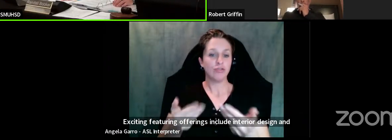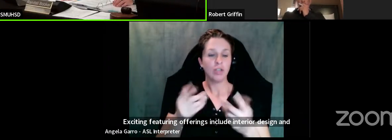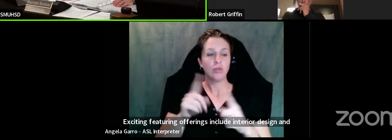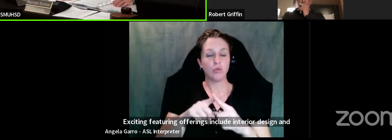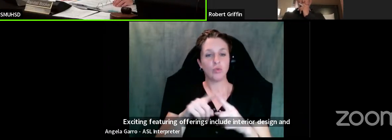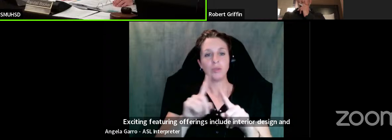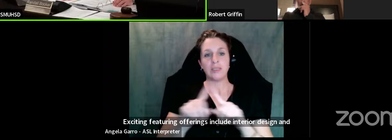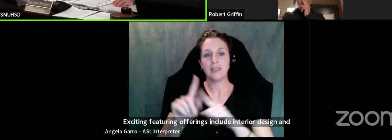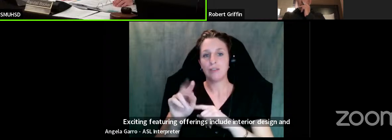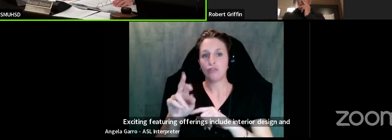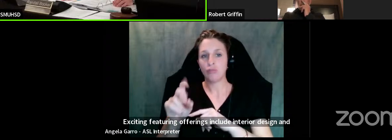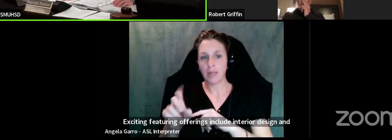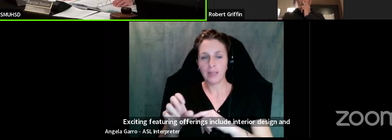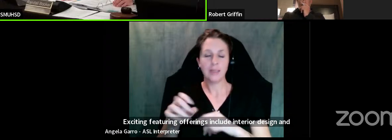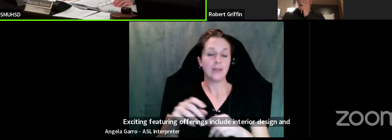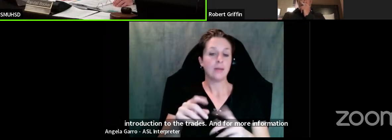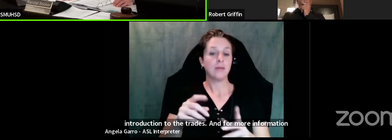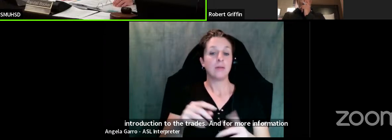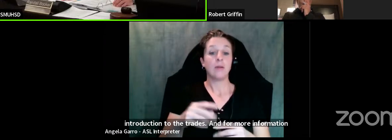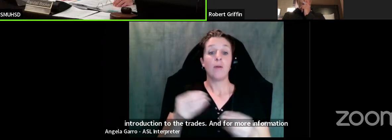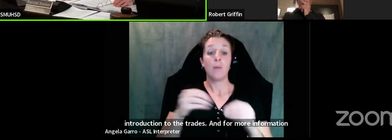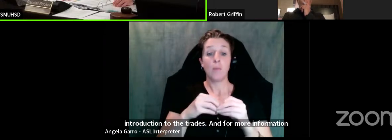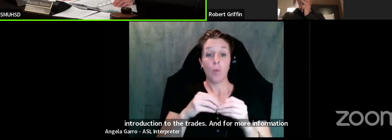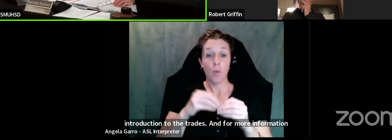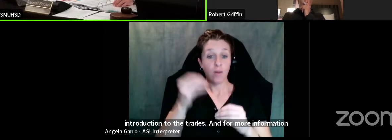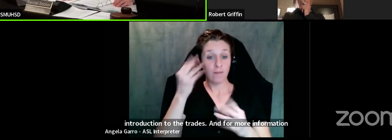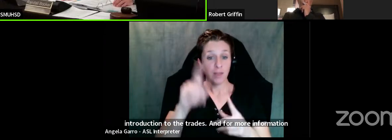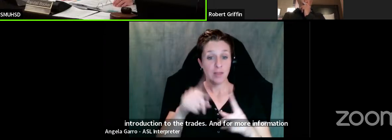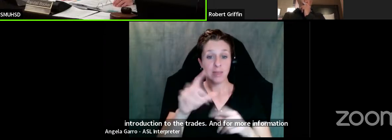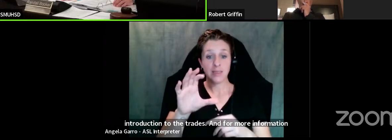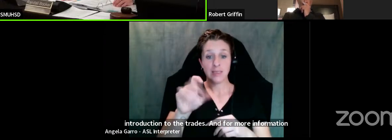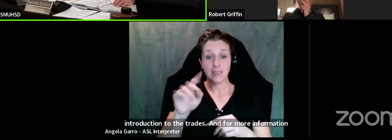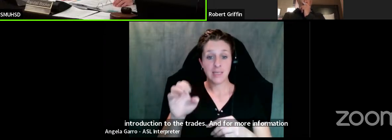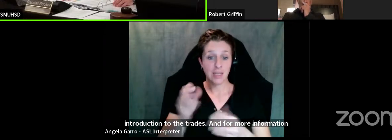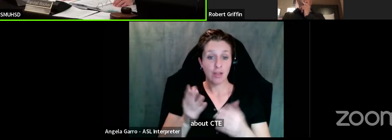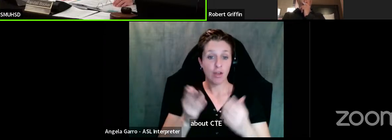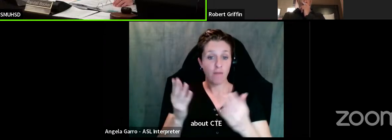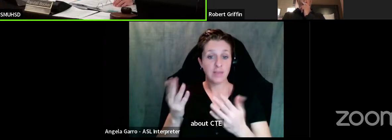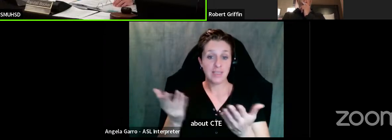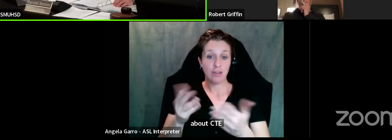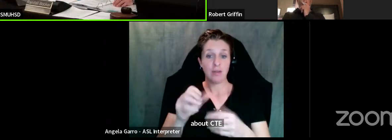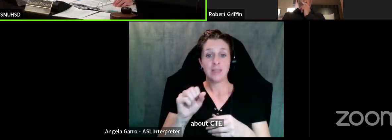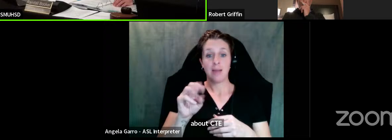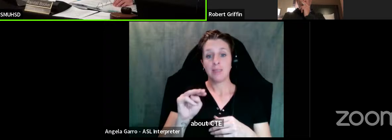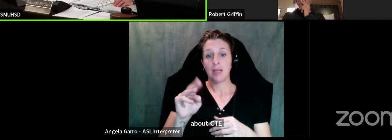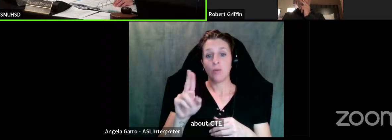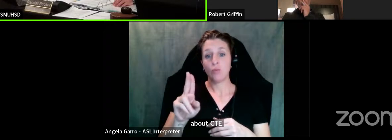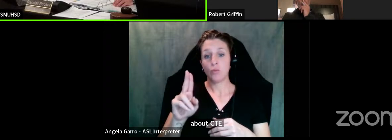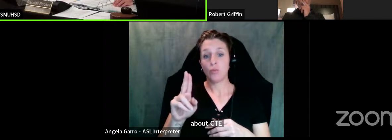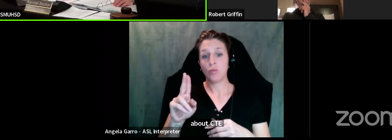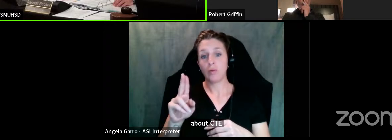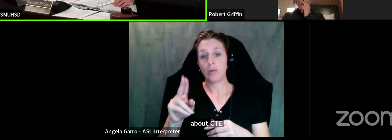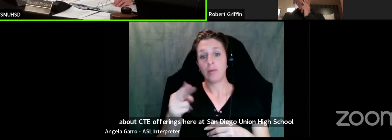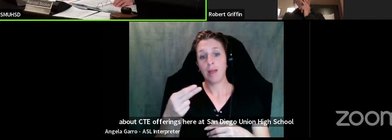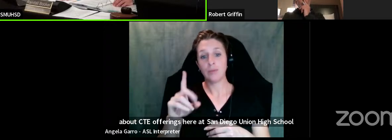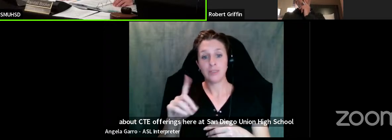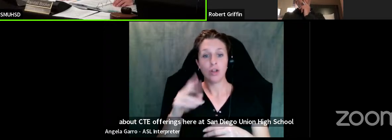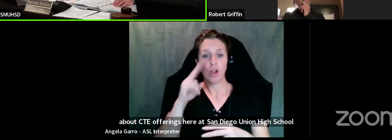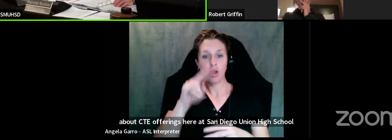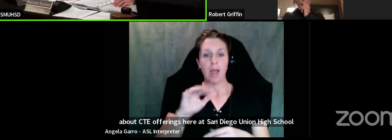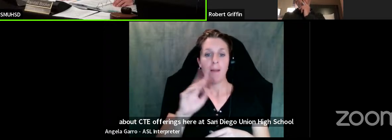more information about CTE offerings here at San Mateo Union High School District, take a look at our pathway guide